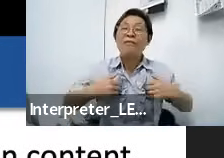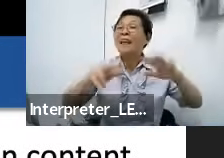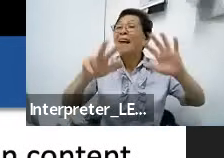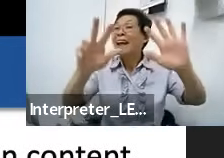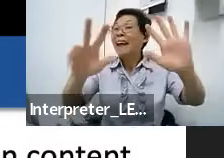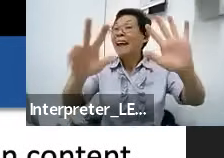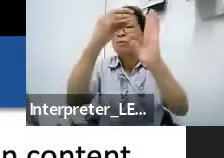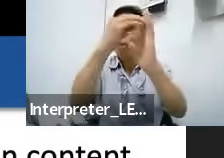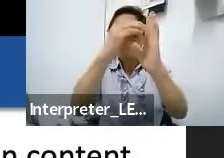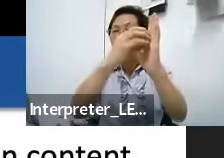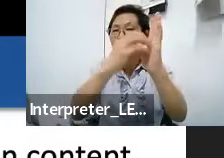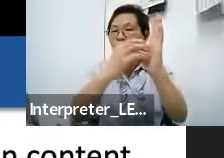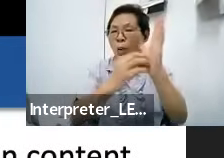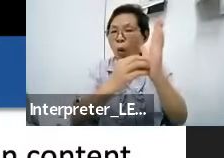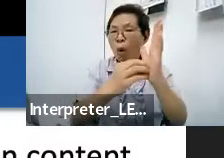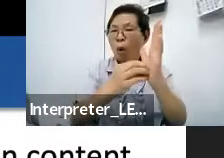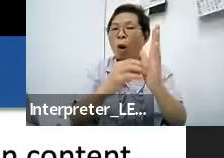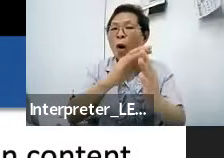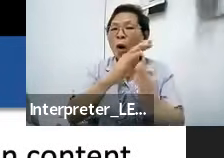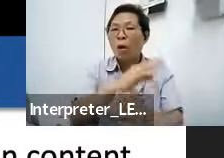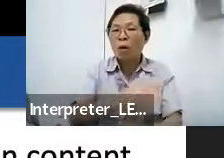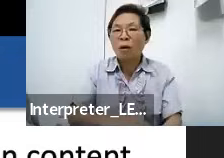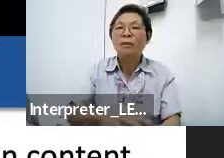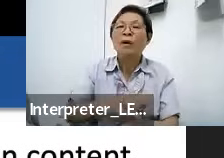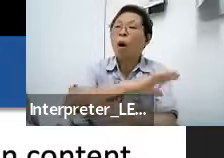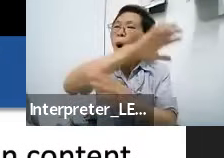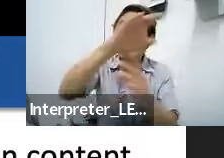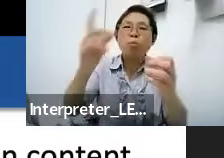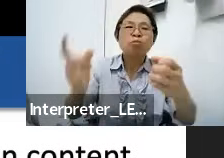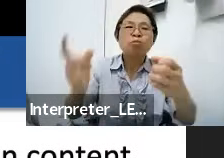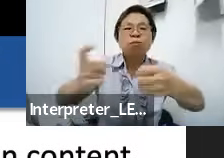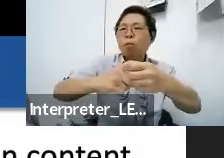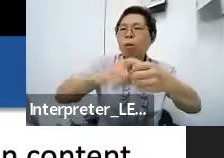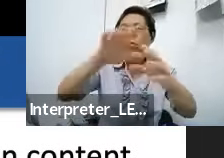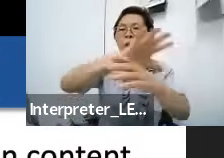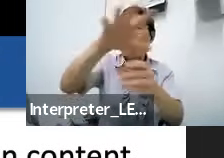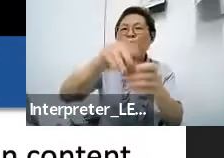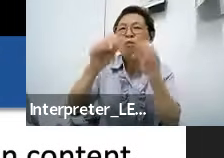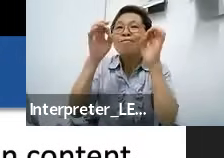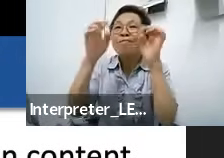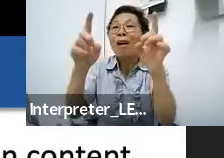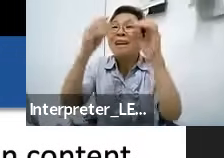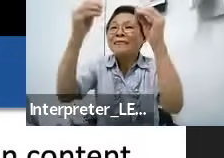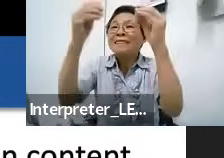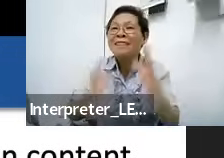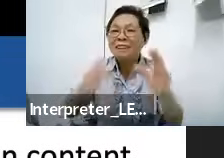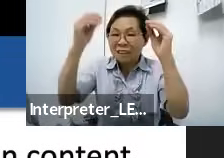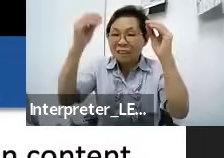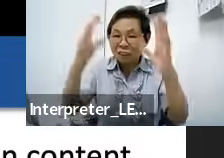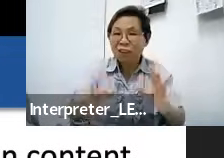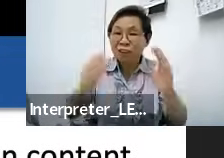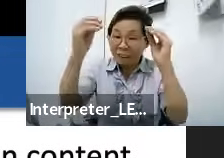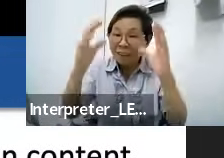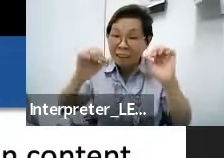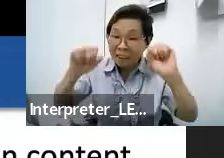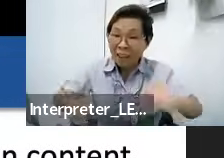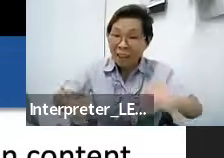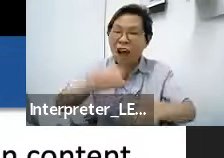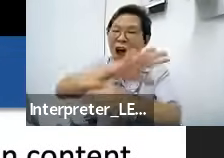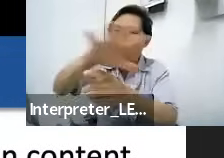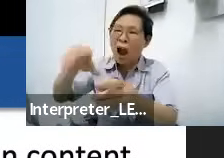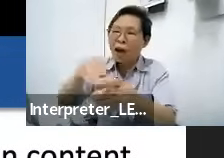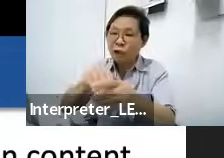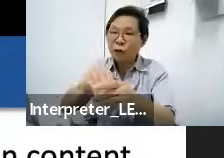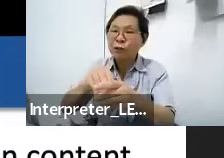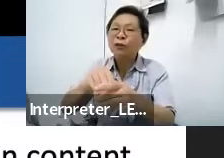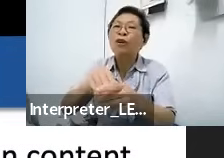and all related to inclusive education, so that teachers are able to fully grasp the inclusive practices